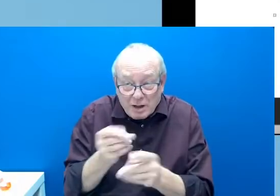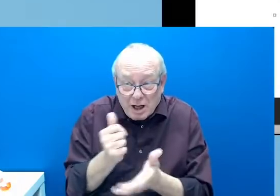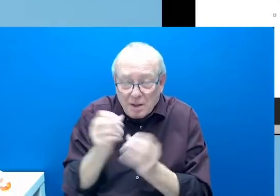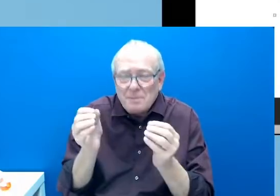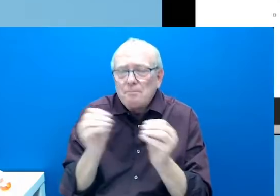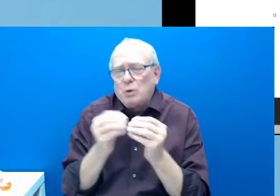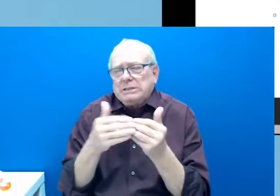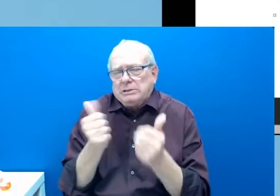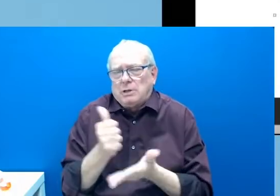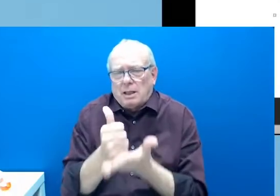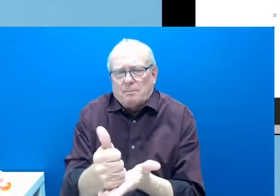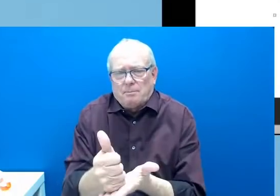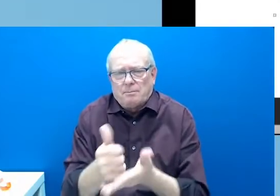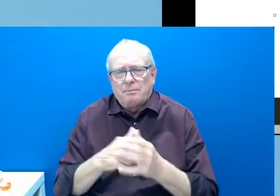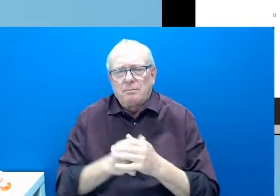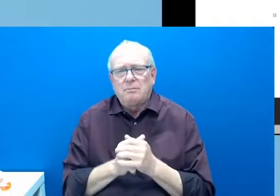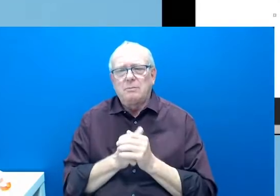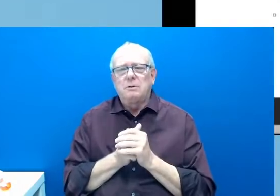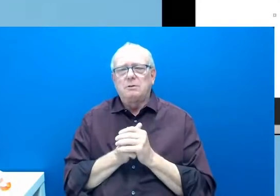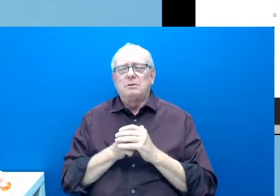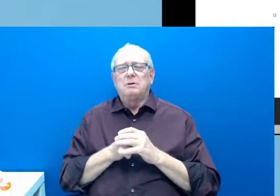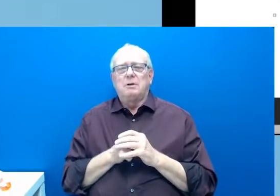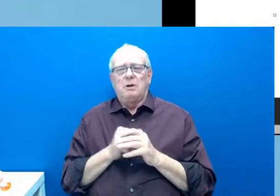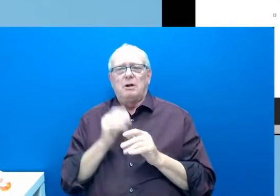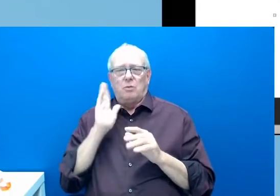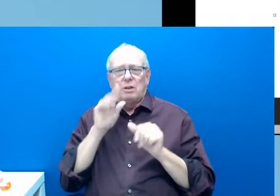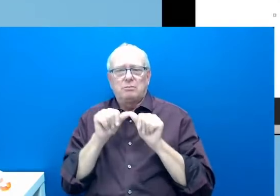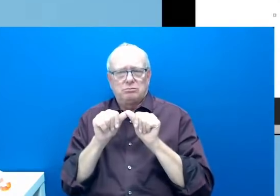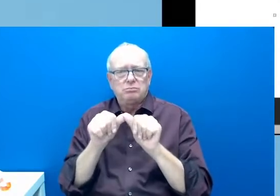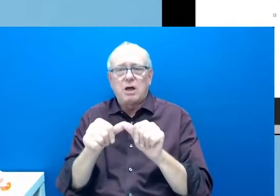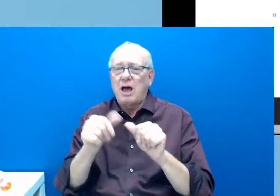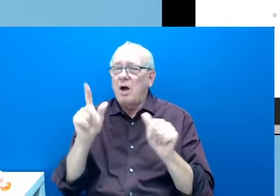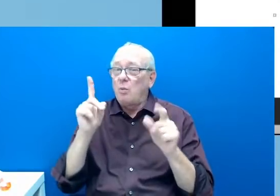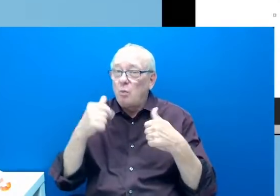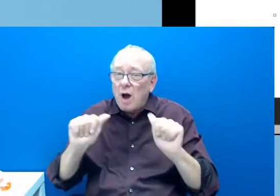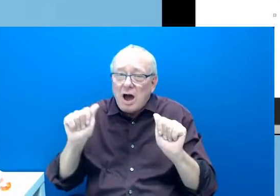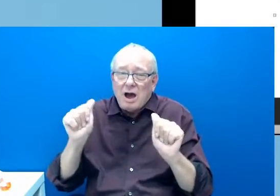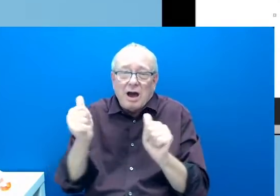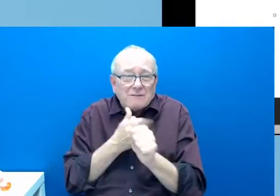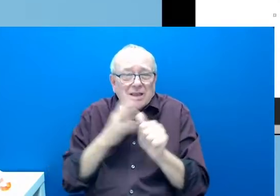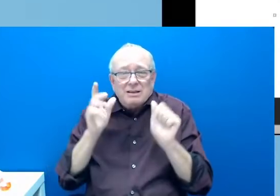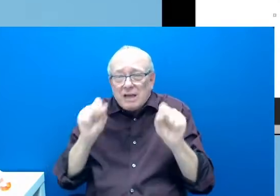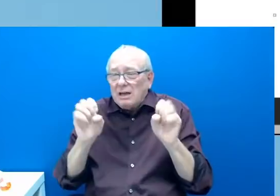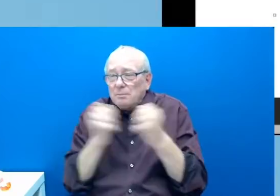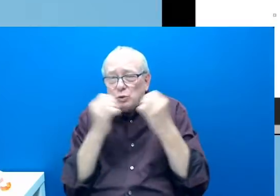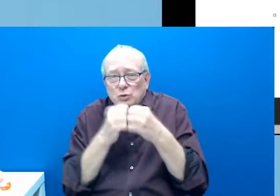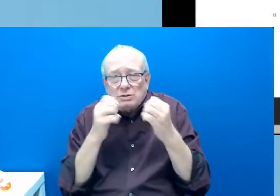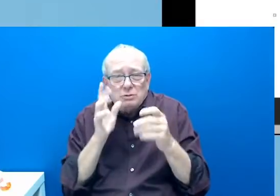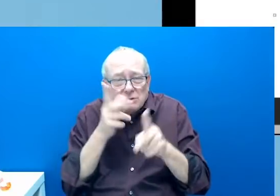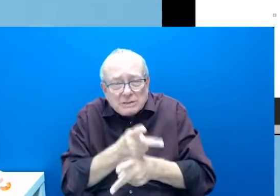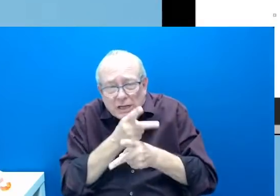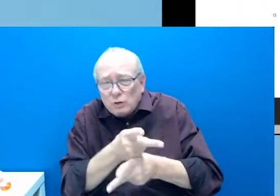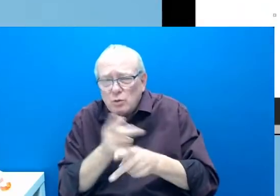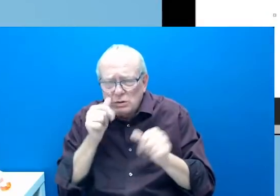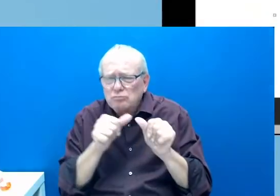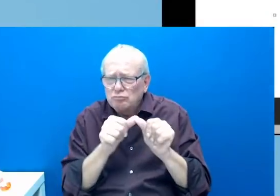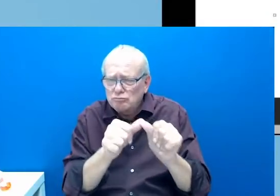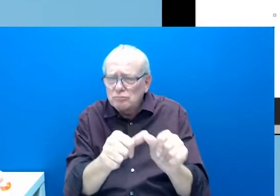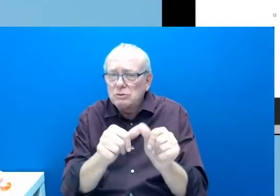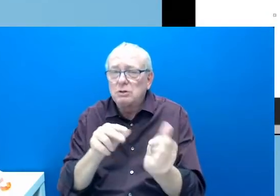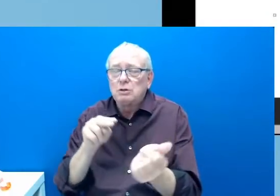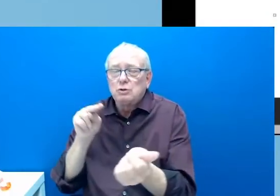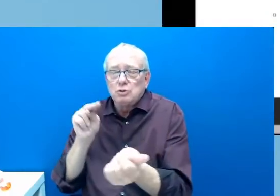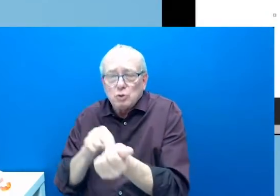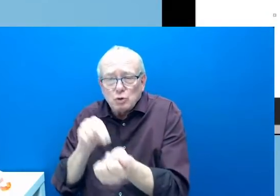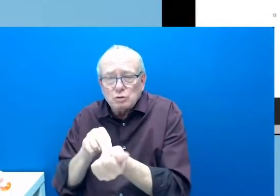do everything we can to make sure that that continues at all costs. Now, as we've seen more of our nursing staff, our